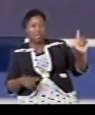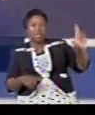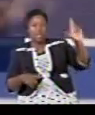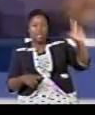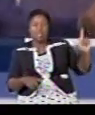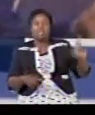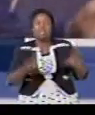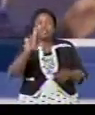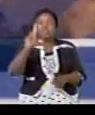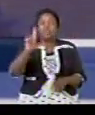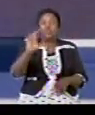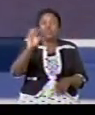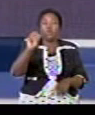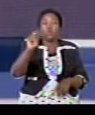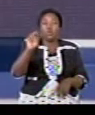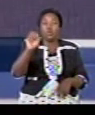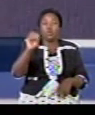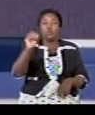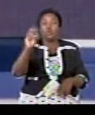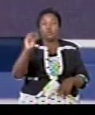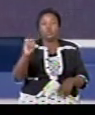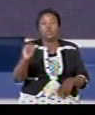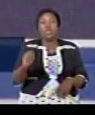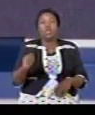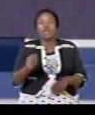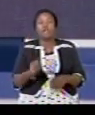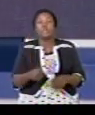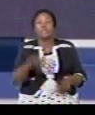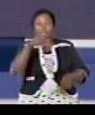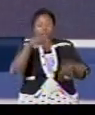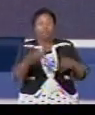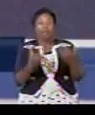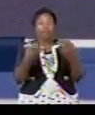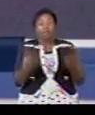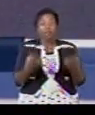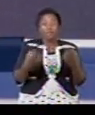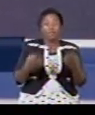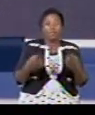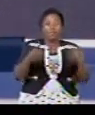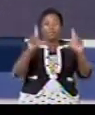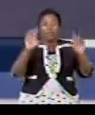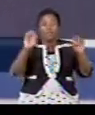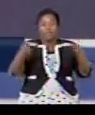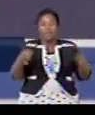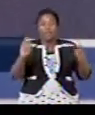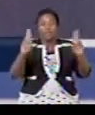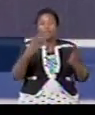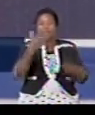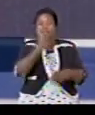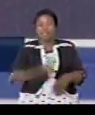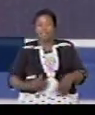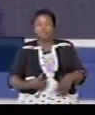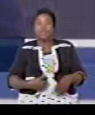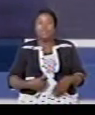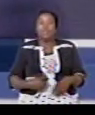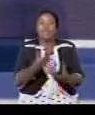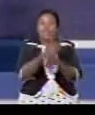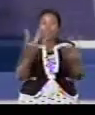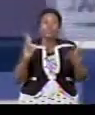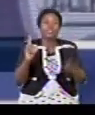lepers liberated. The lepers that are lonely and lonesome, nobody will allow them to come